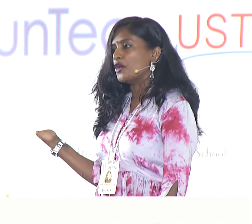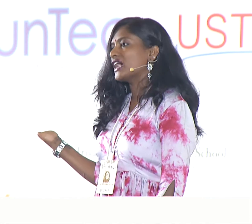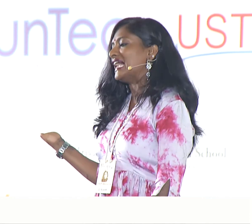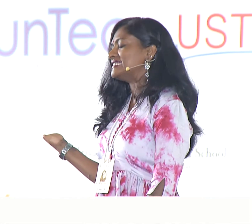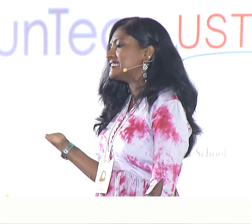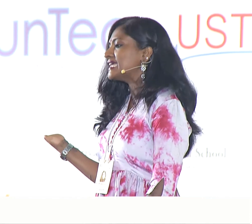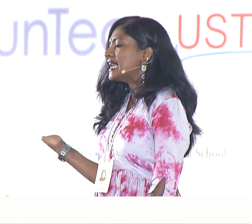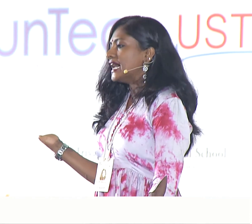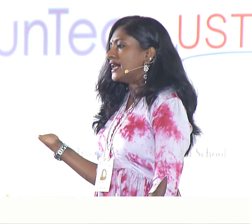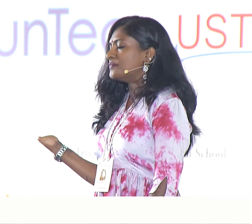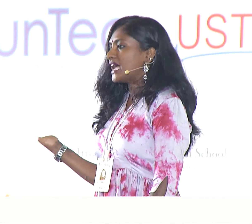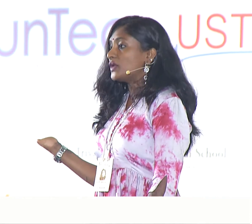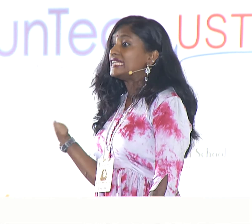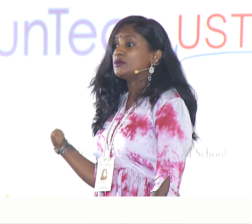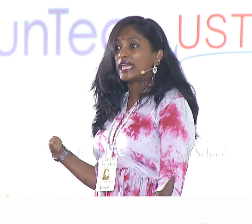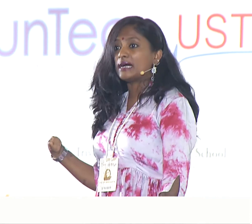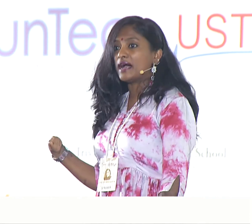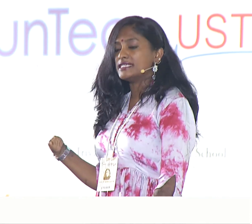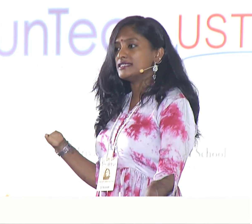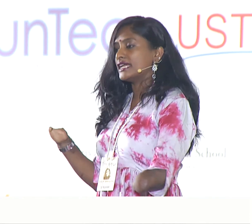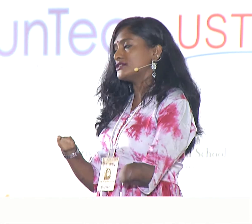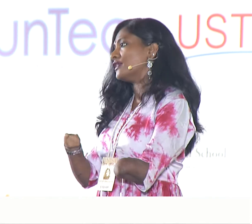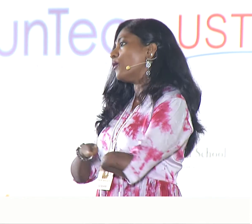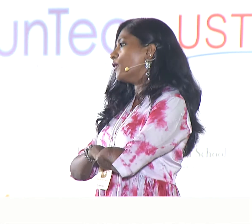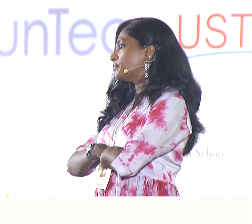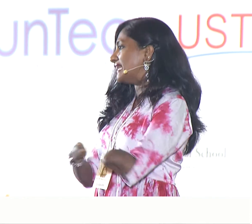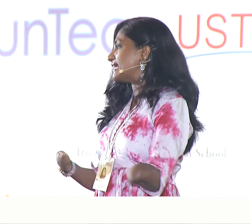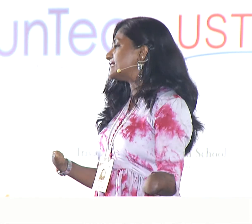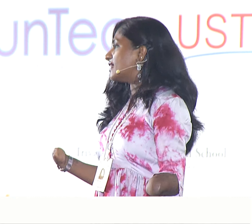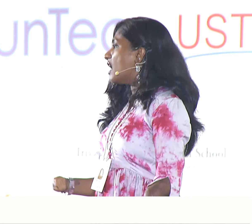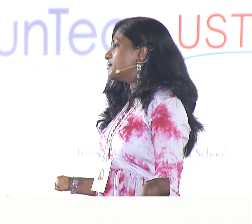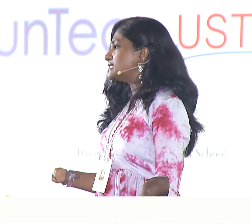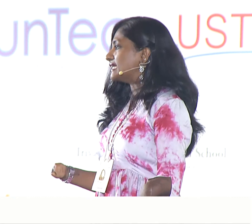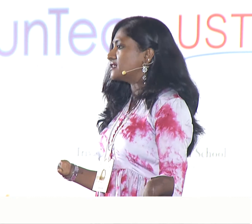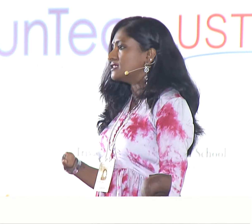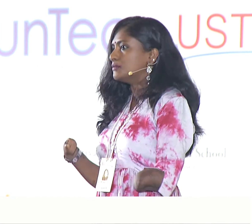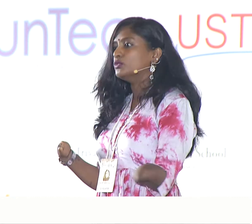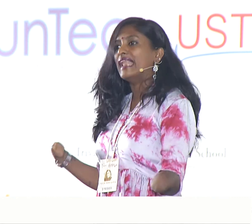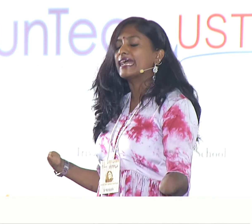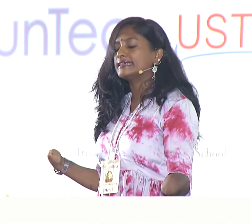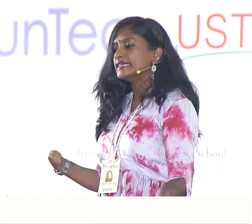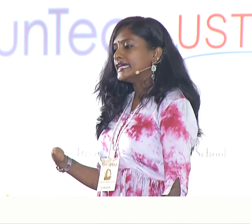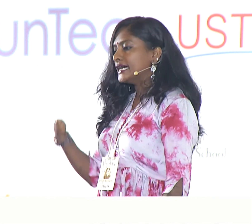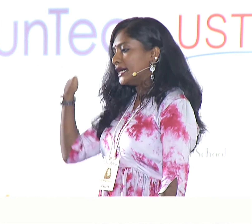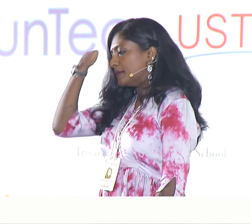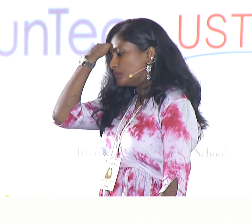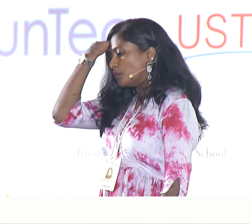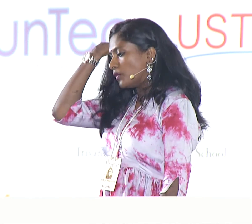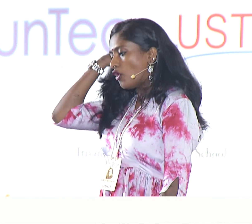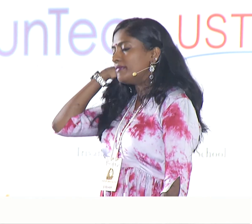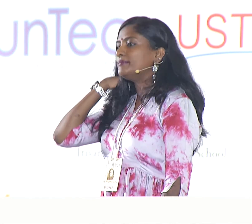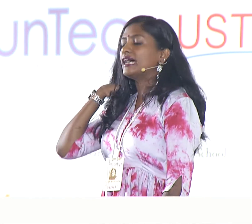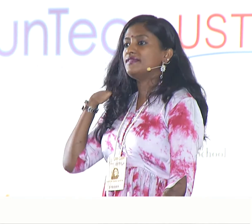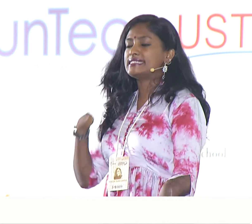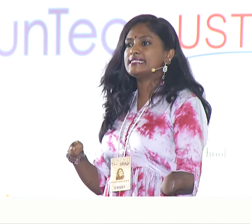after a long hiatus. And when I did wake up, I saw that both my legs and arms had turned a blue-black.